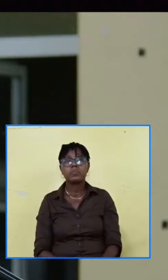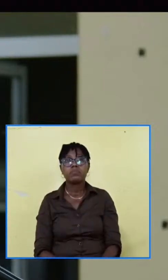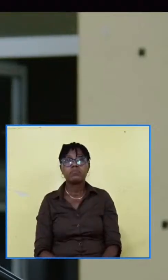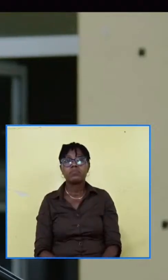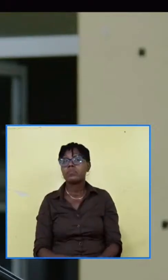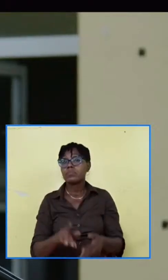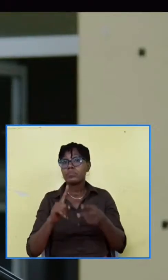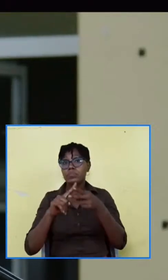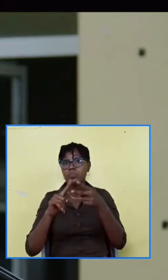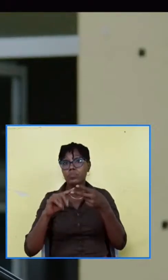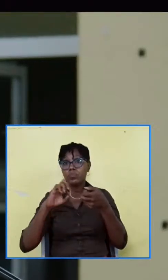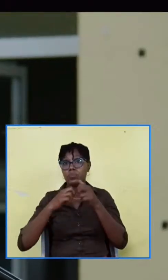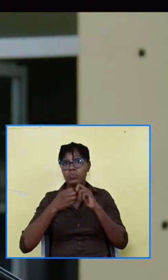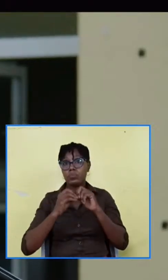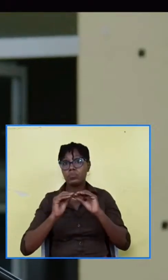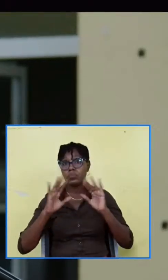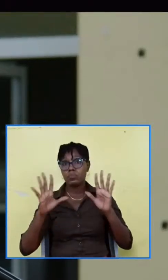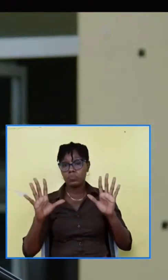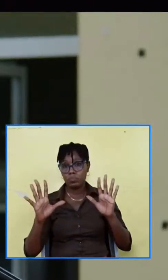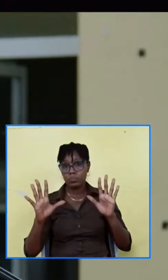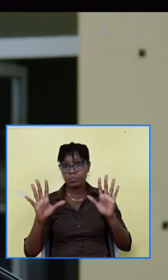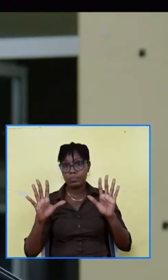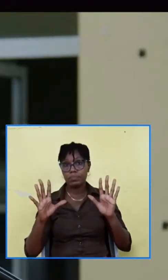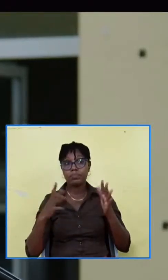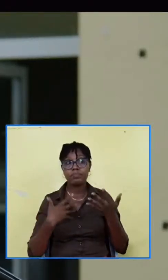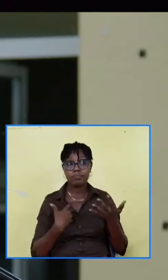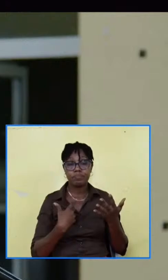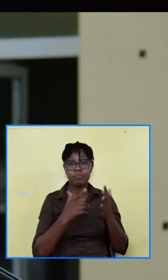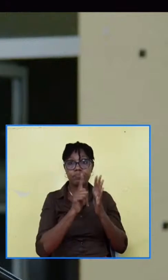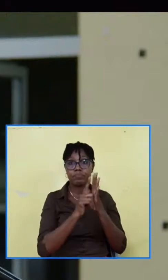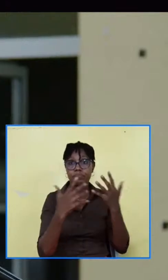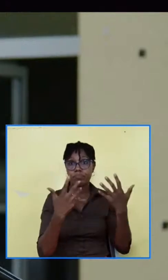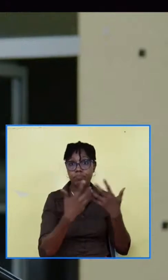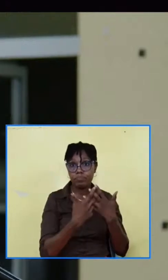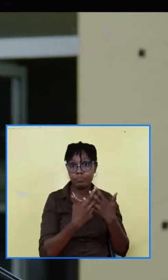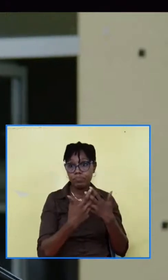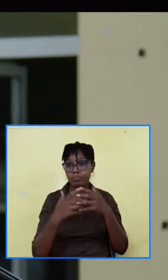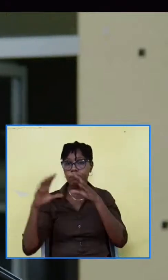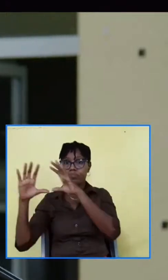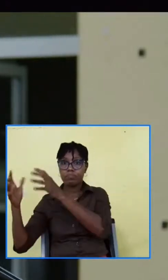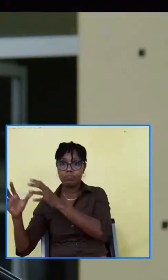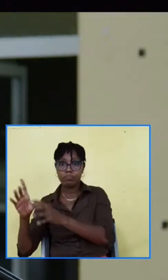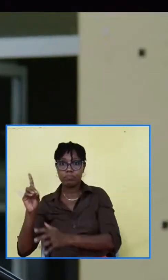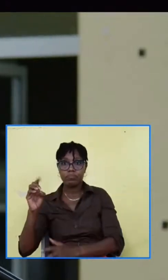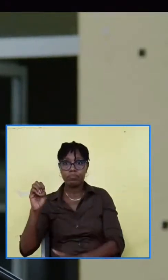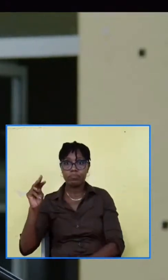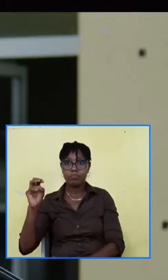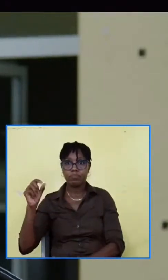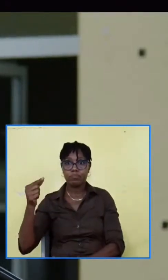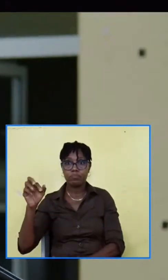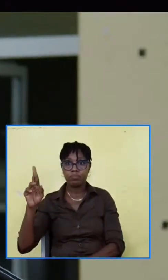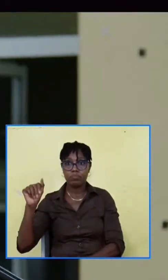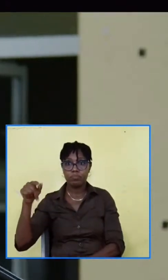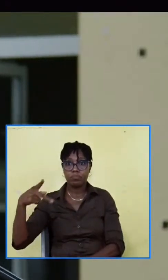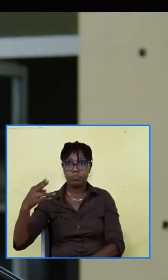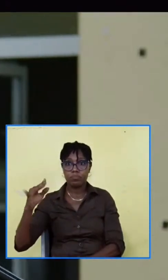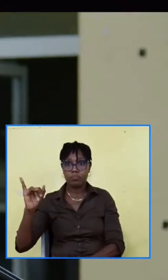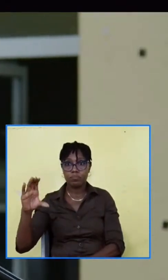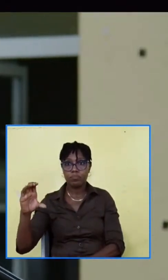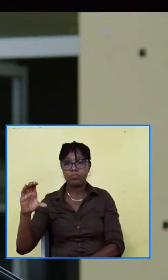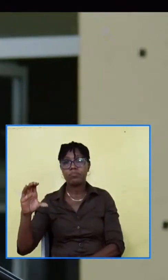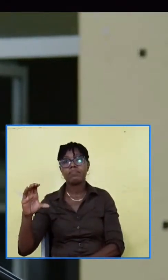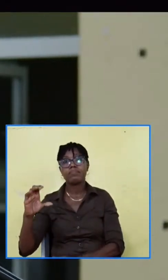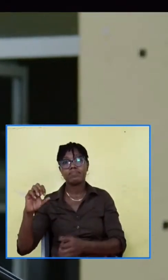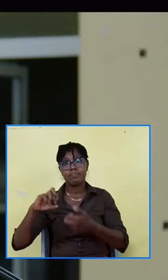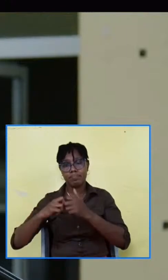clearly, there's an issue of compliance and a demographic issue. You really can't get away from the baseline issues. Now, I